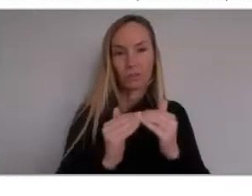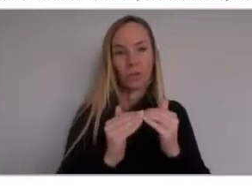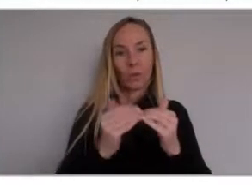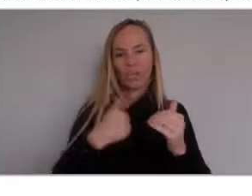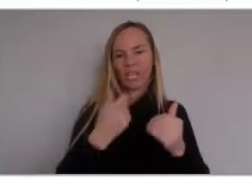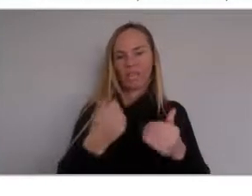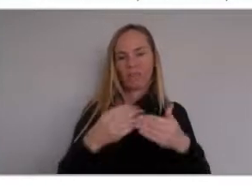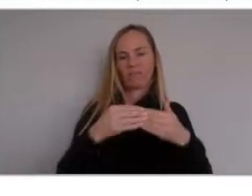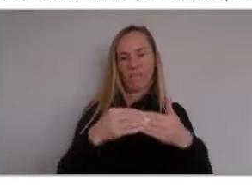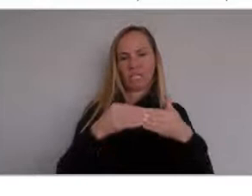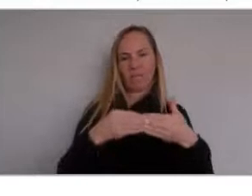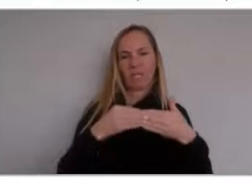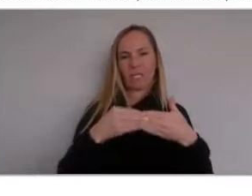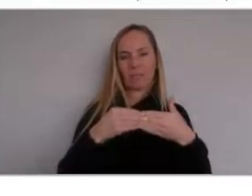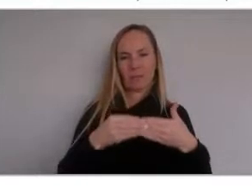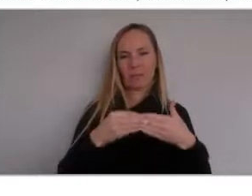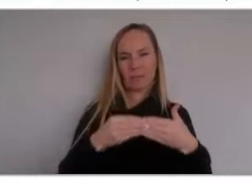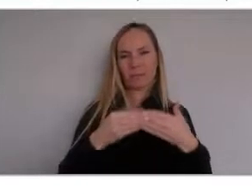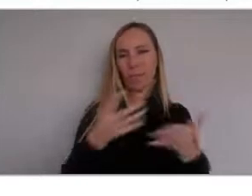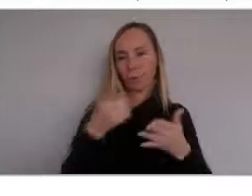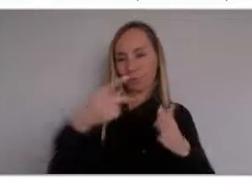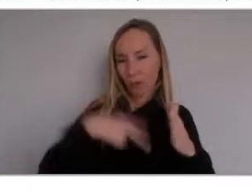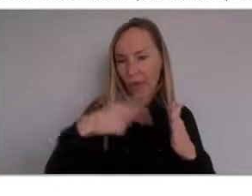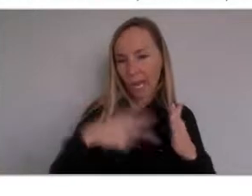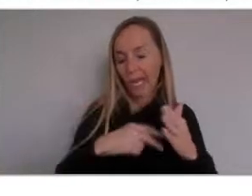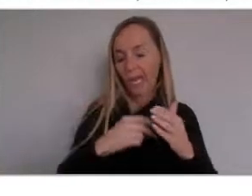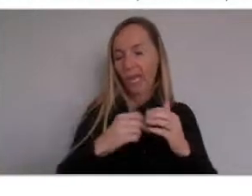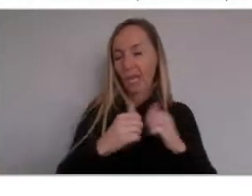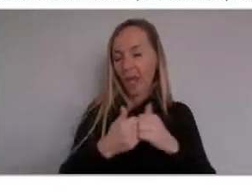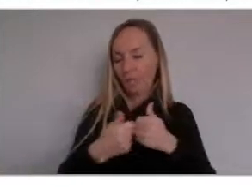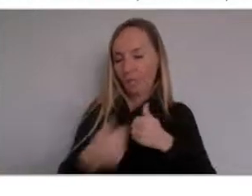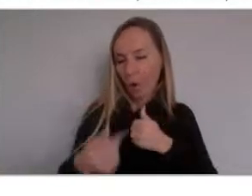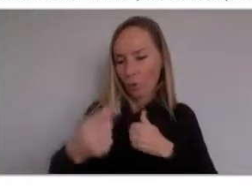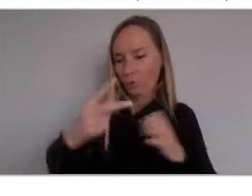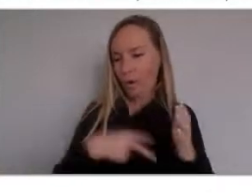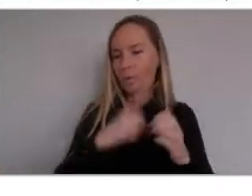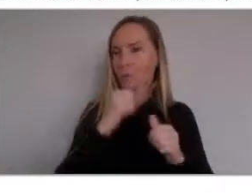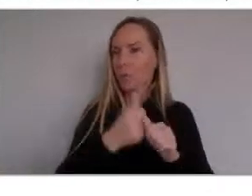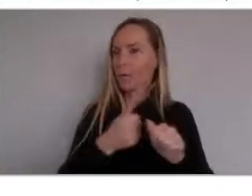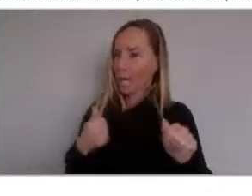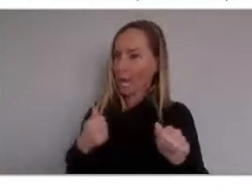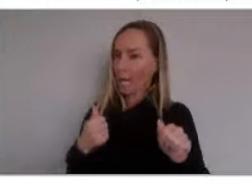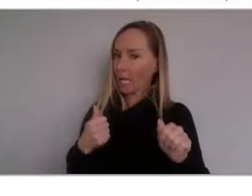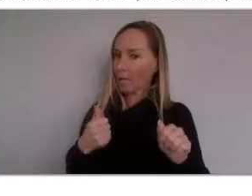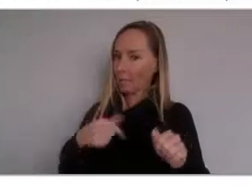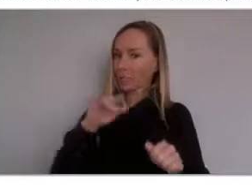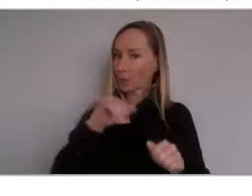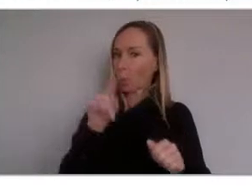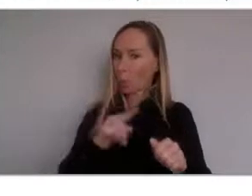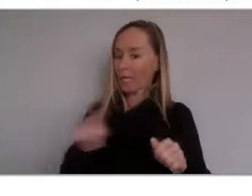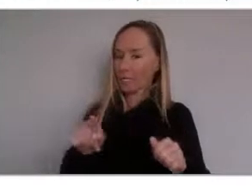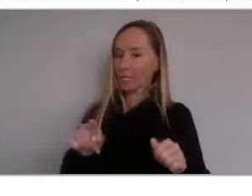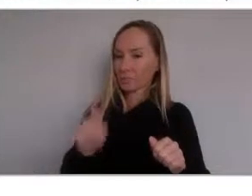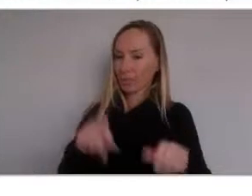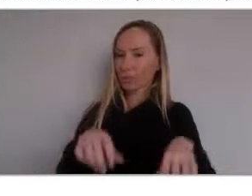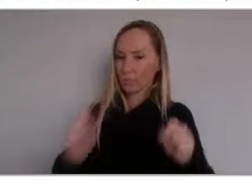little flexibility of what you've read, how far you've read, although don't get behind because there are quizzes tied to